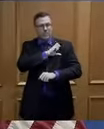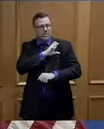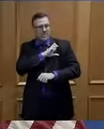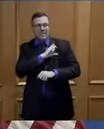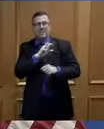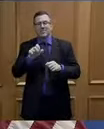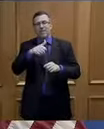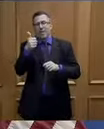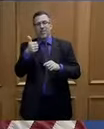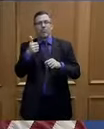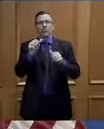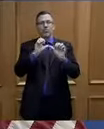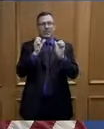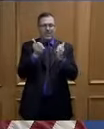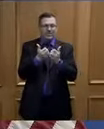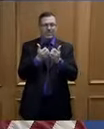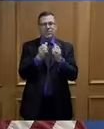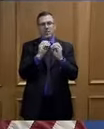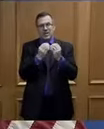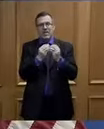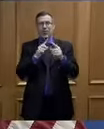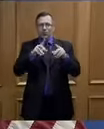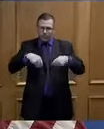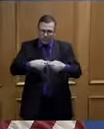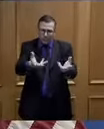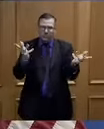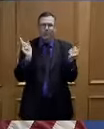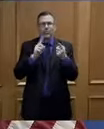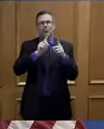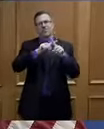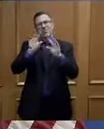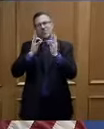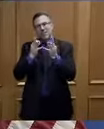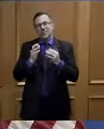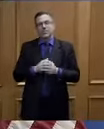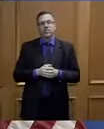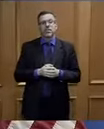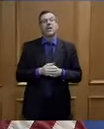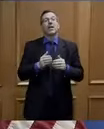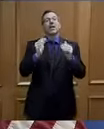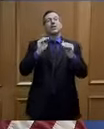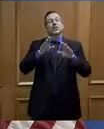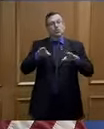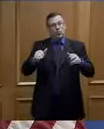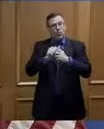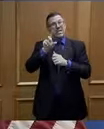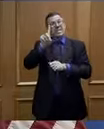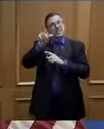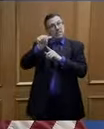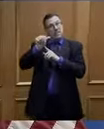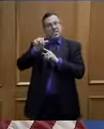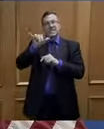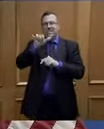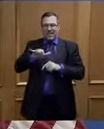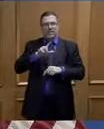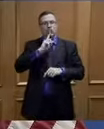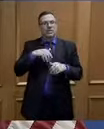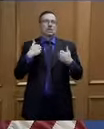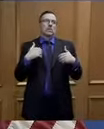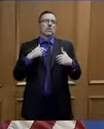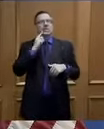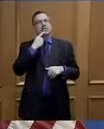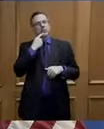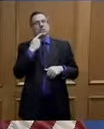get those resources to families. Now, in terms of special education and children with disabilities, that has been an ongoing national conversation, and I